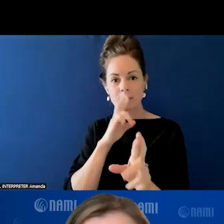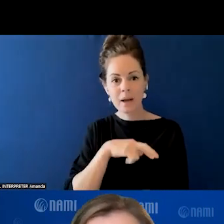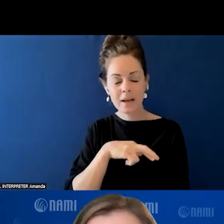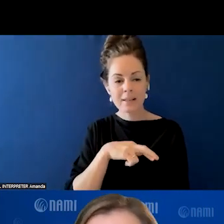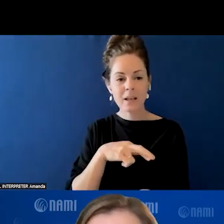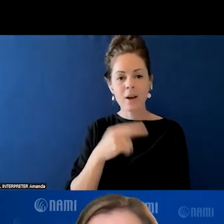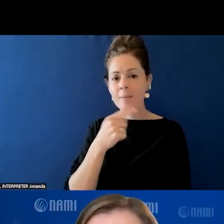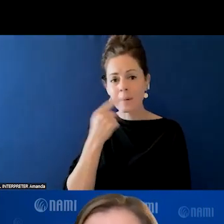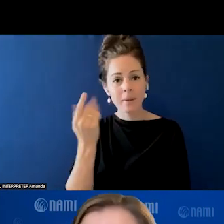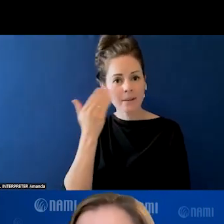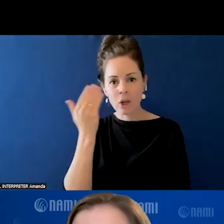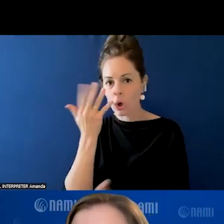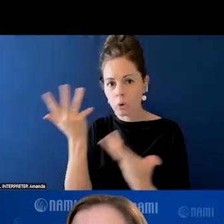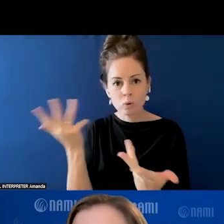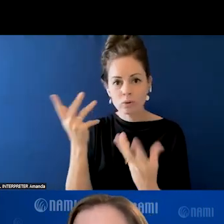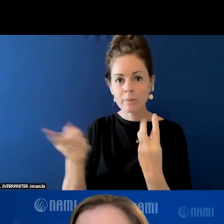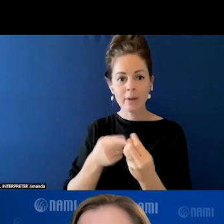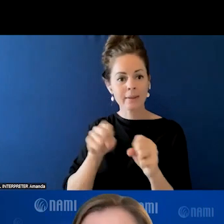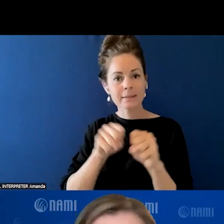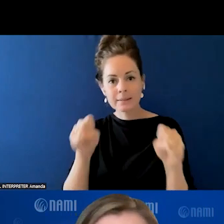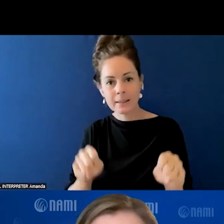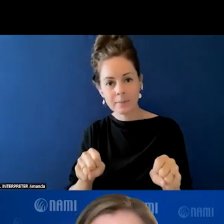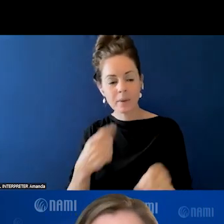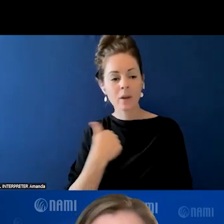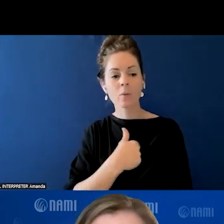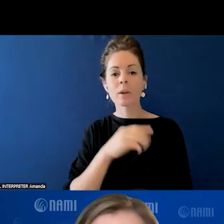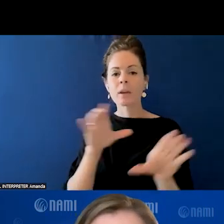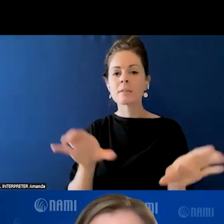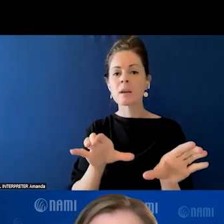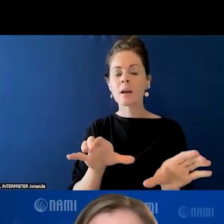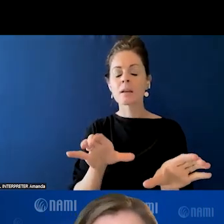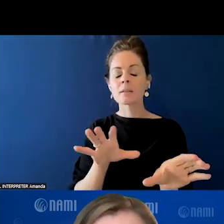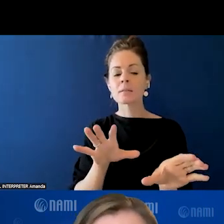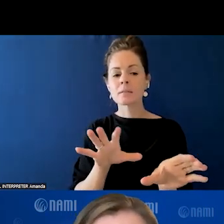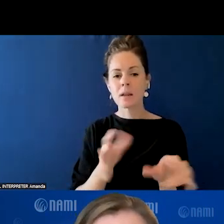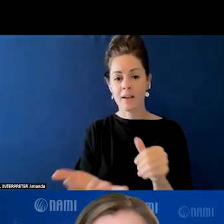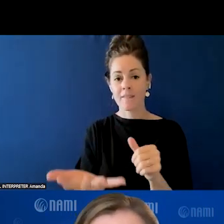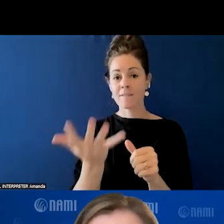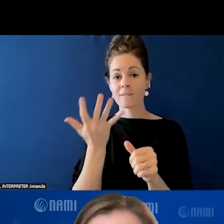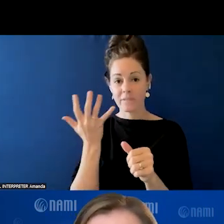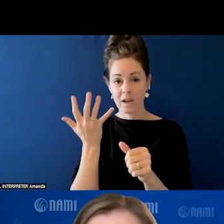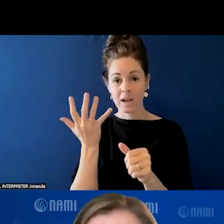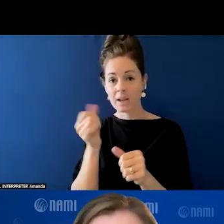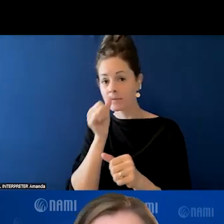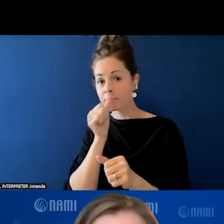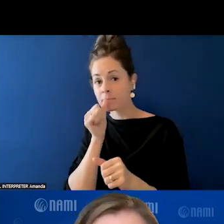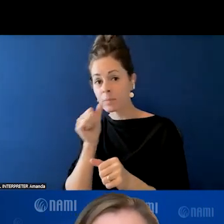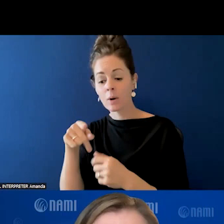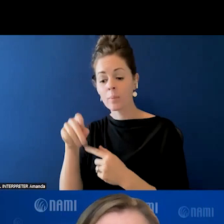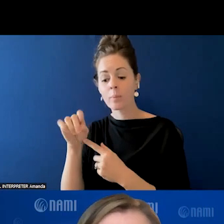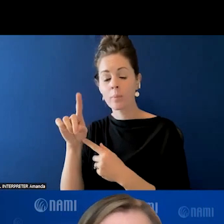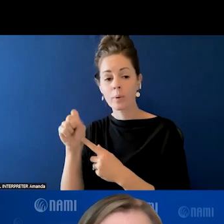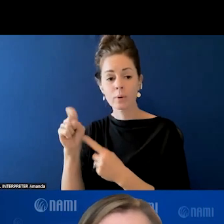current crisis response system. We've done 5 discrete polls since the fall of